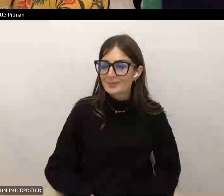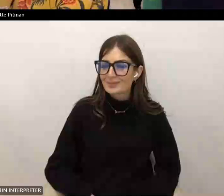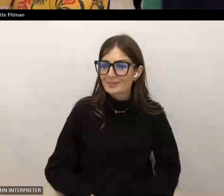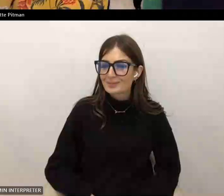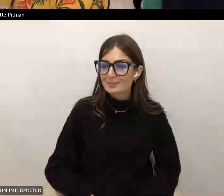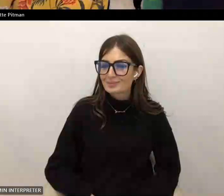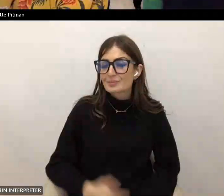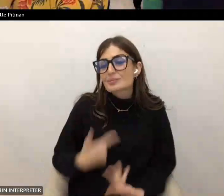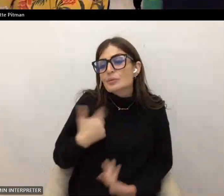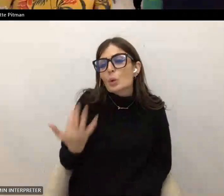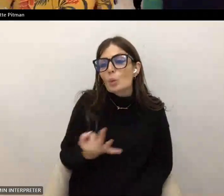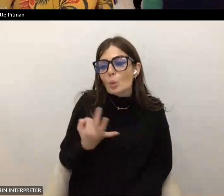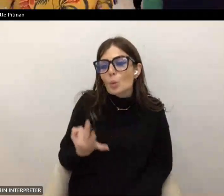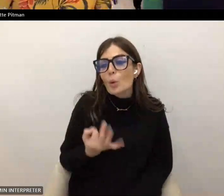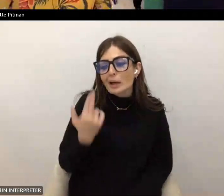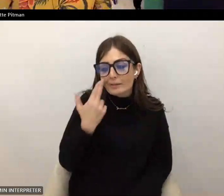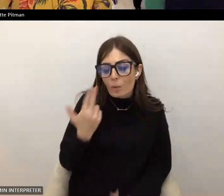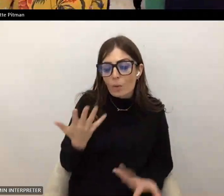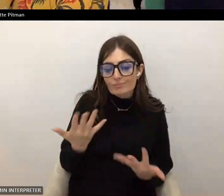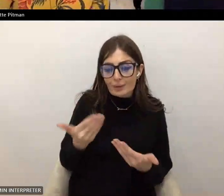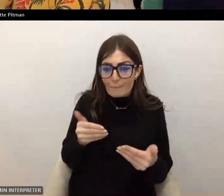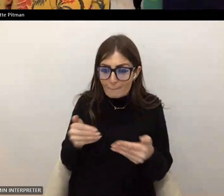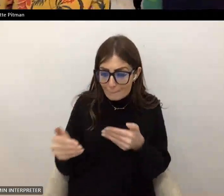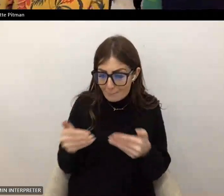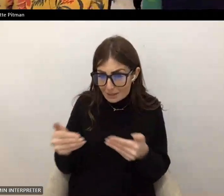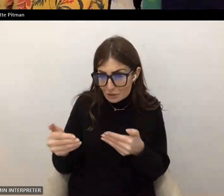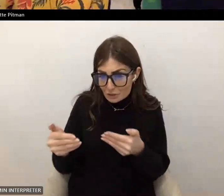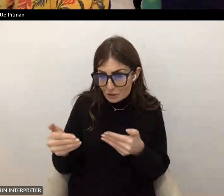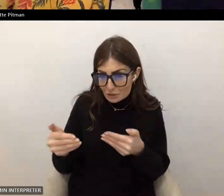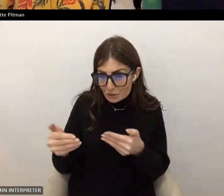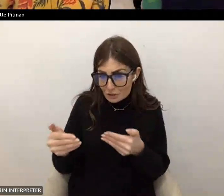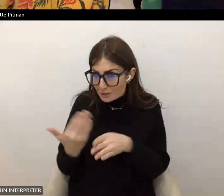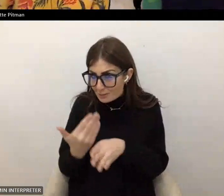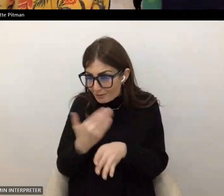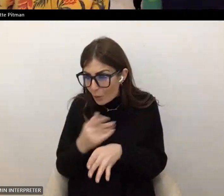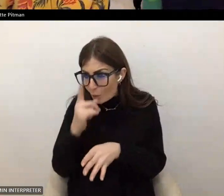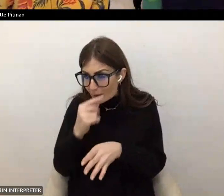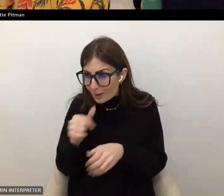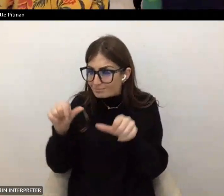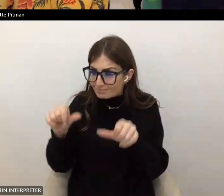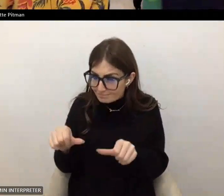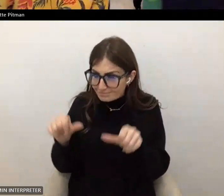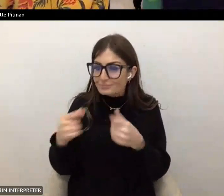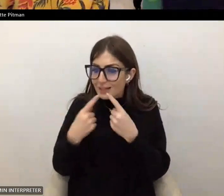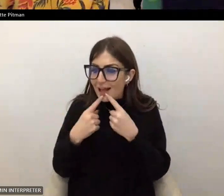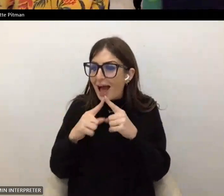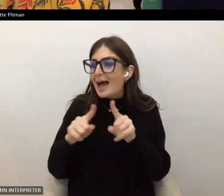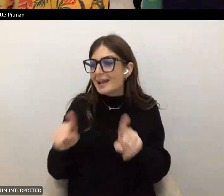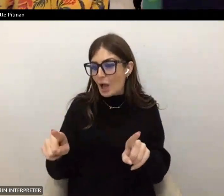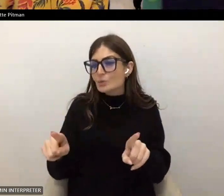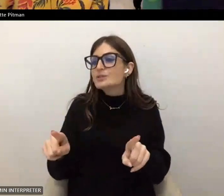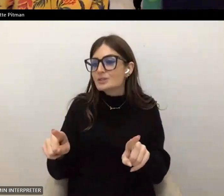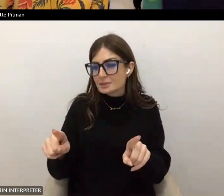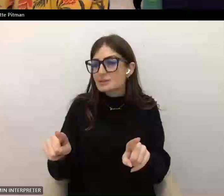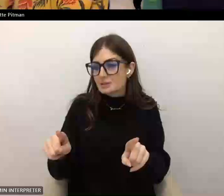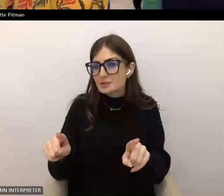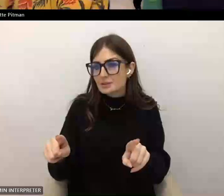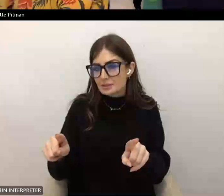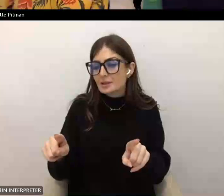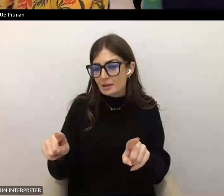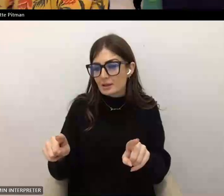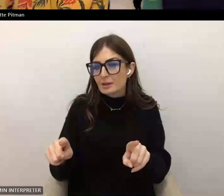We're waiting for budget results before we can announce funding amounts, but we've